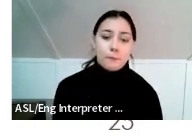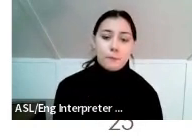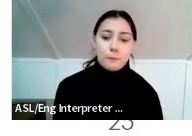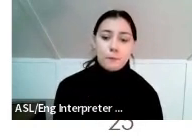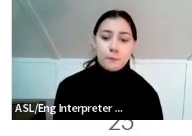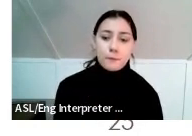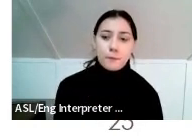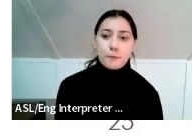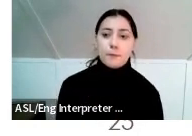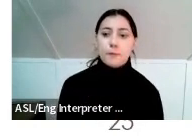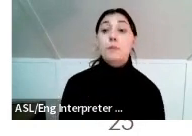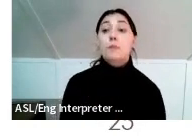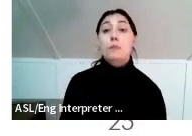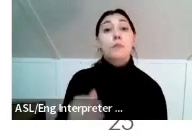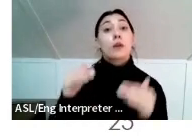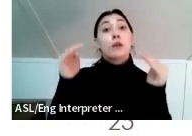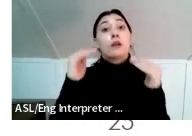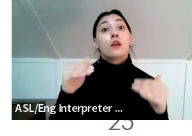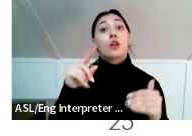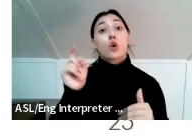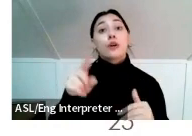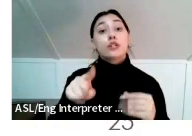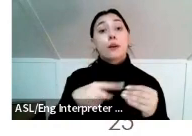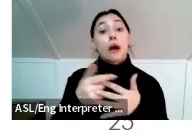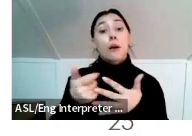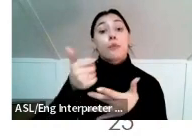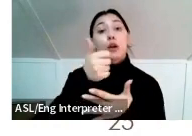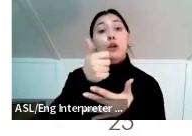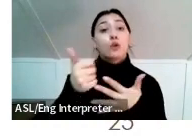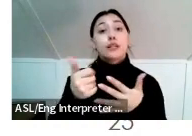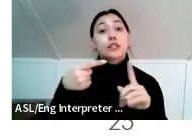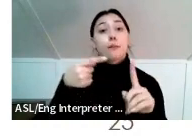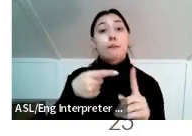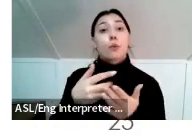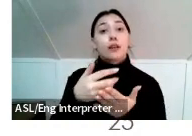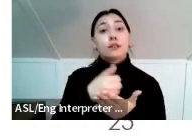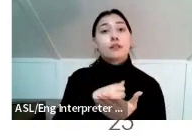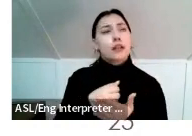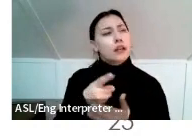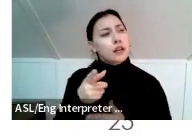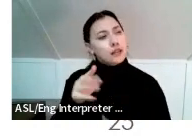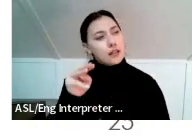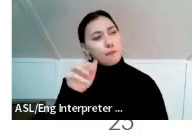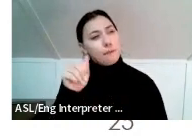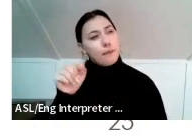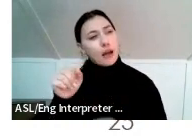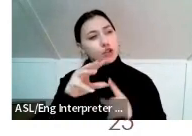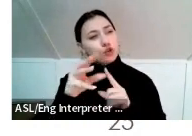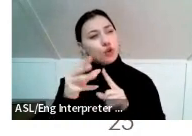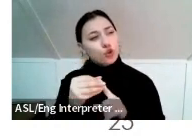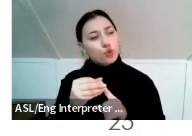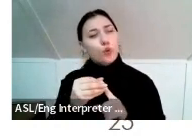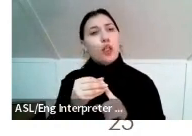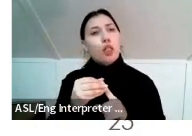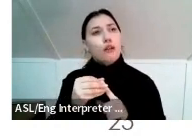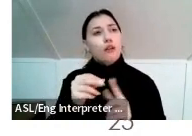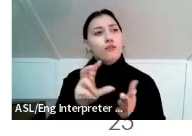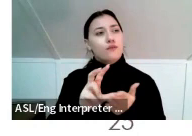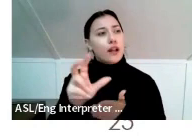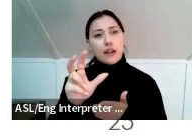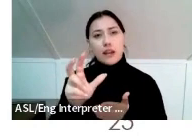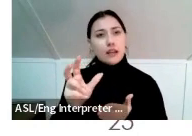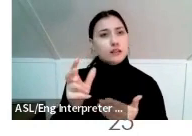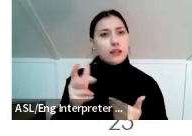We have a question on prioritization points. Mm-hmm. Is Mass Cultural Council funding a binary, have never received funds, have received funds, or